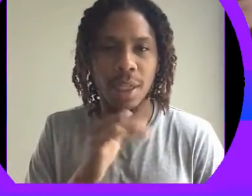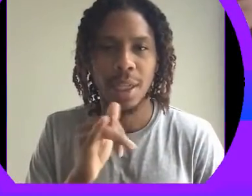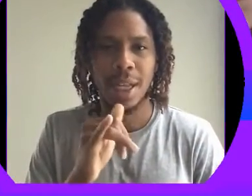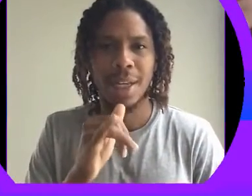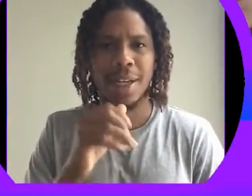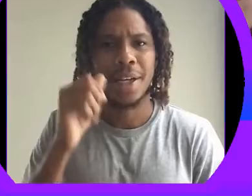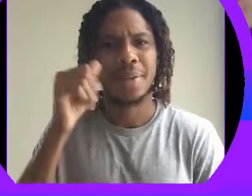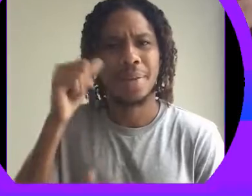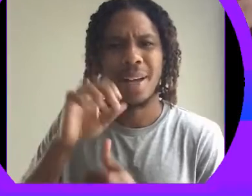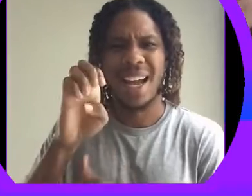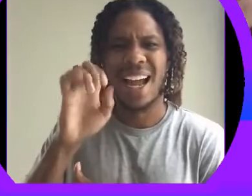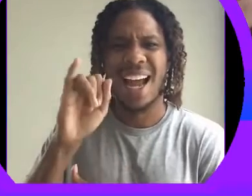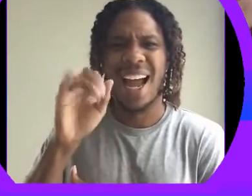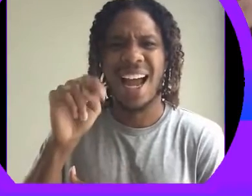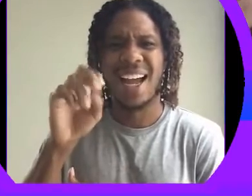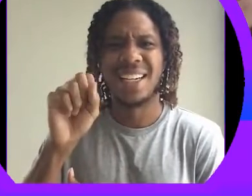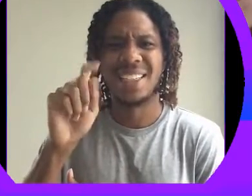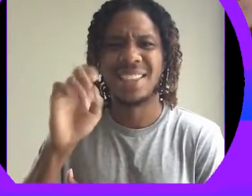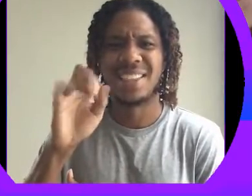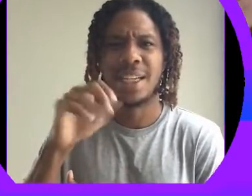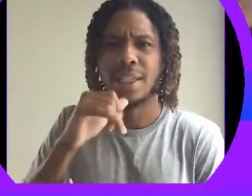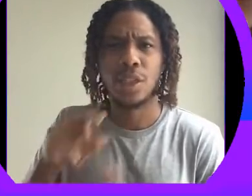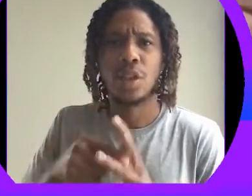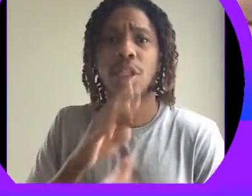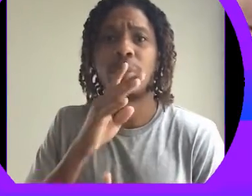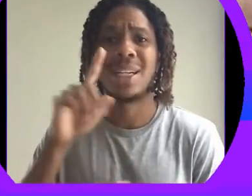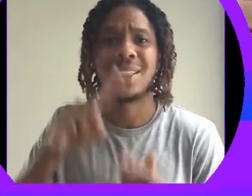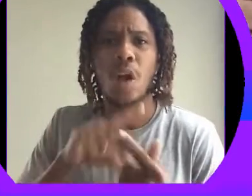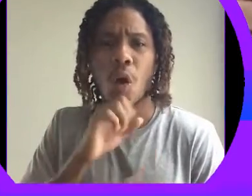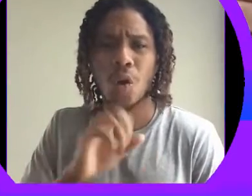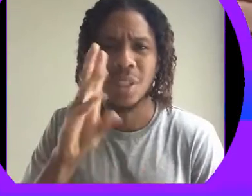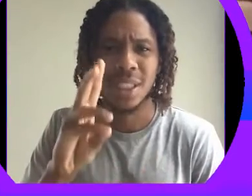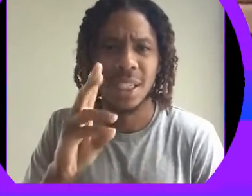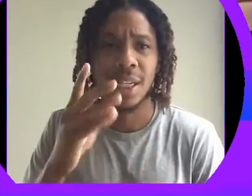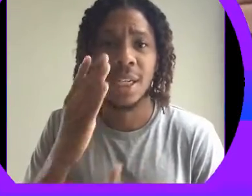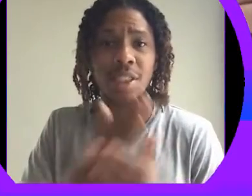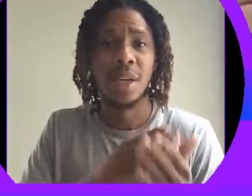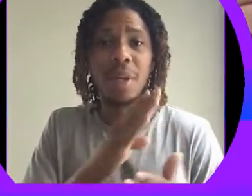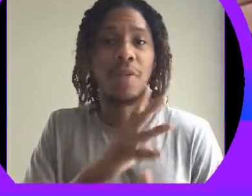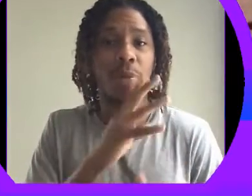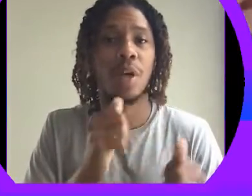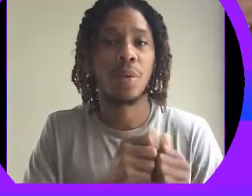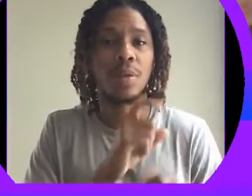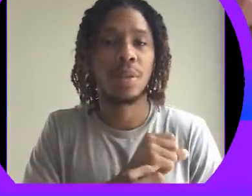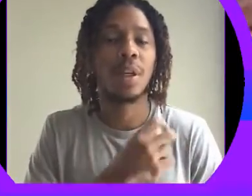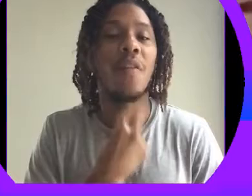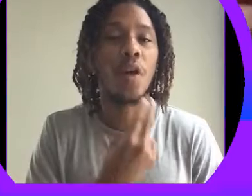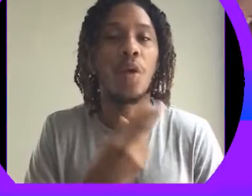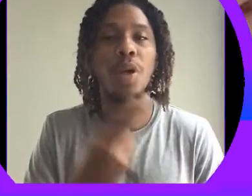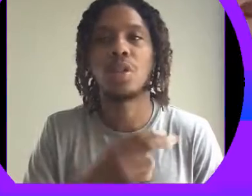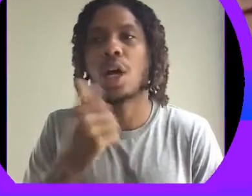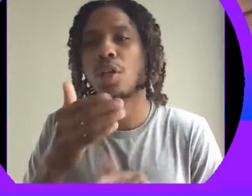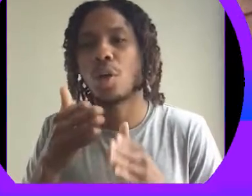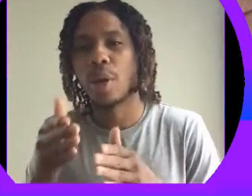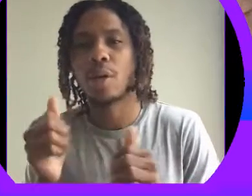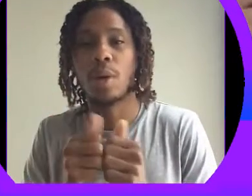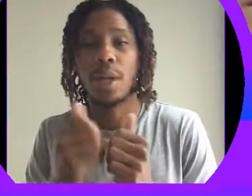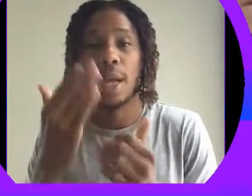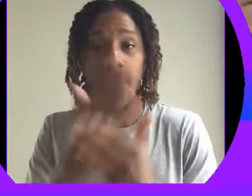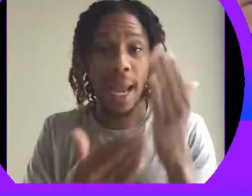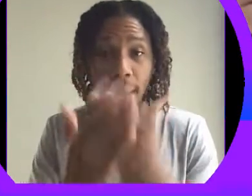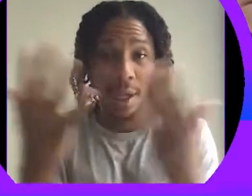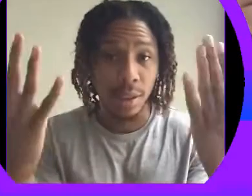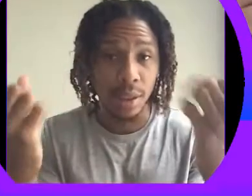like Einstein didn't speak until he was 6 years old. Sometimes we never speak at all with our actual voice, but we learn through talkies and other devices to talk